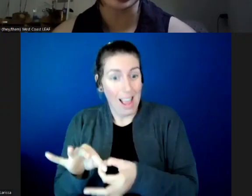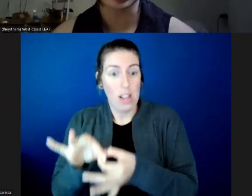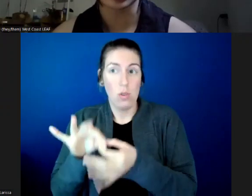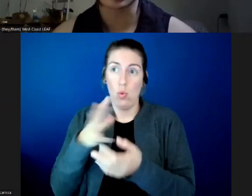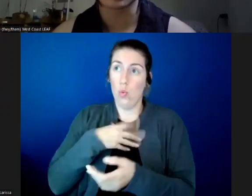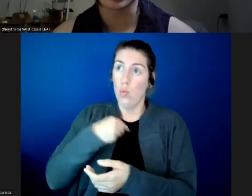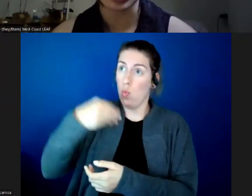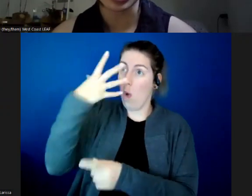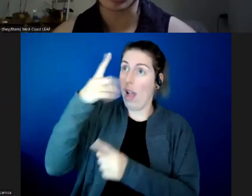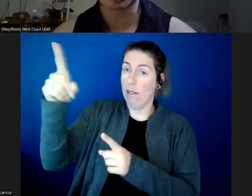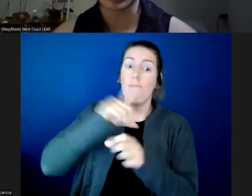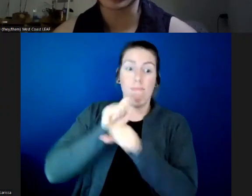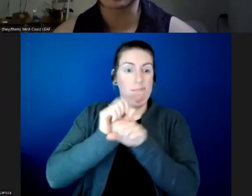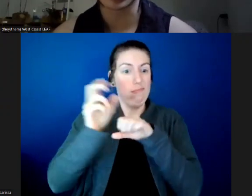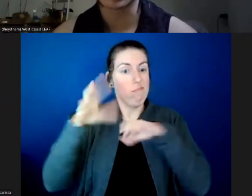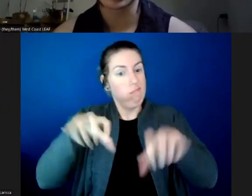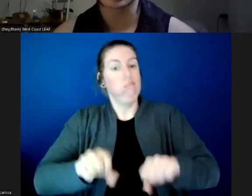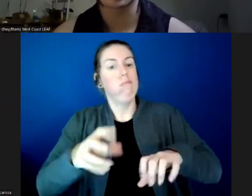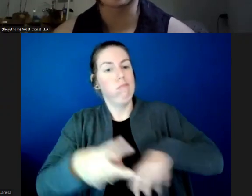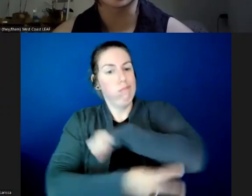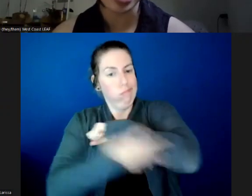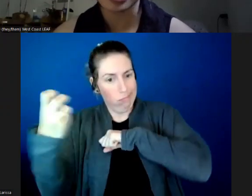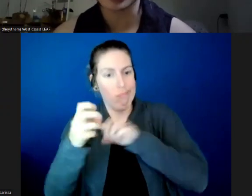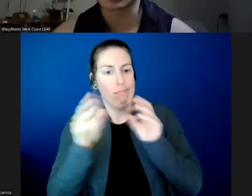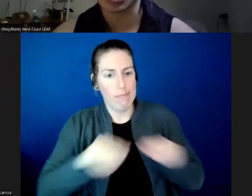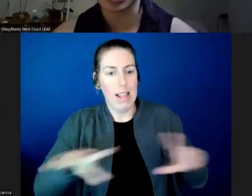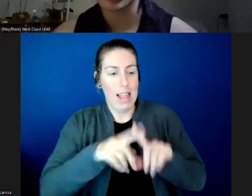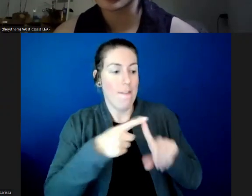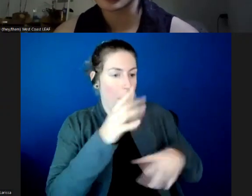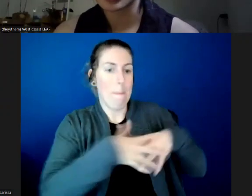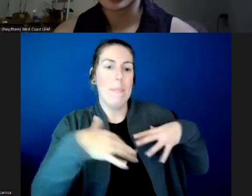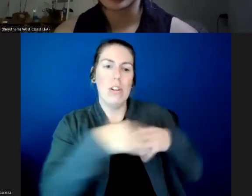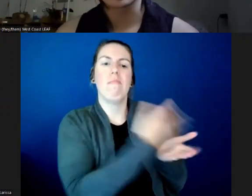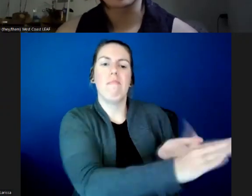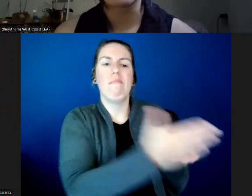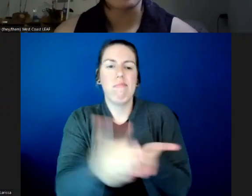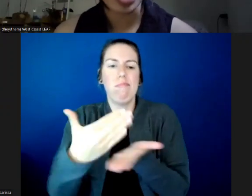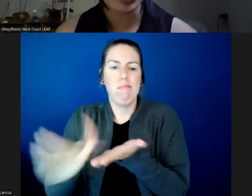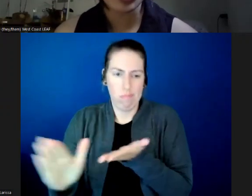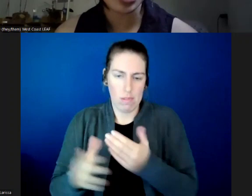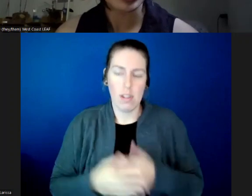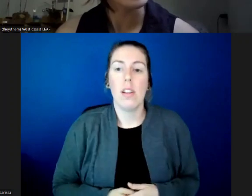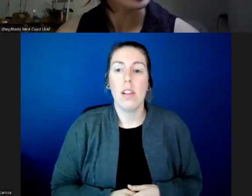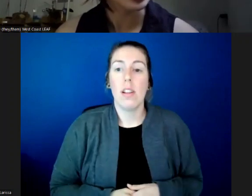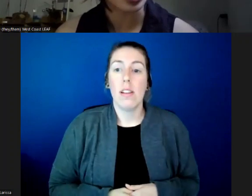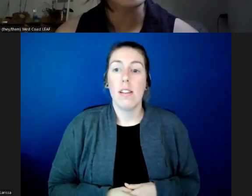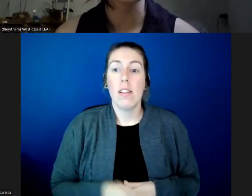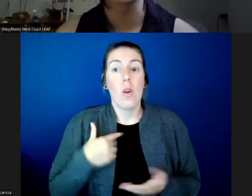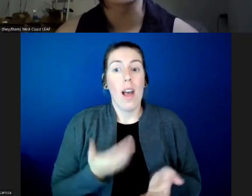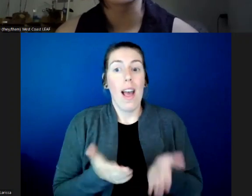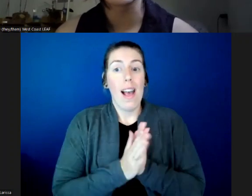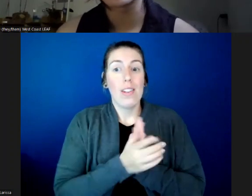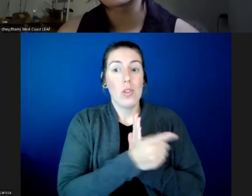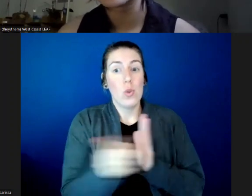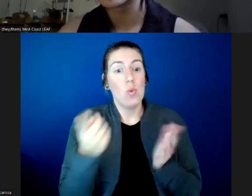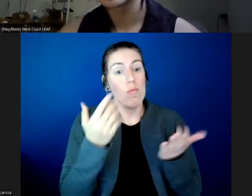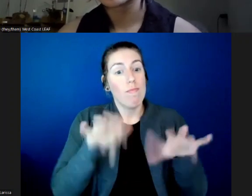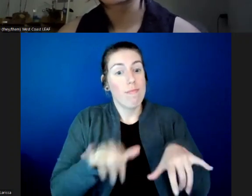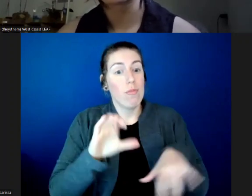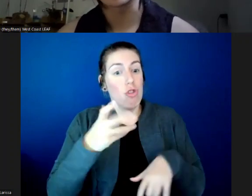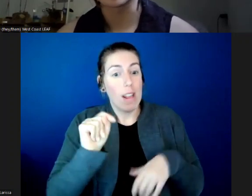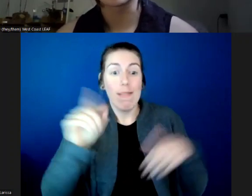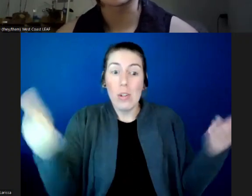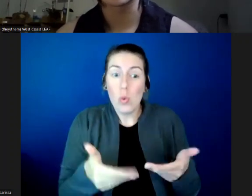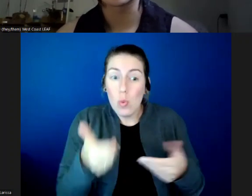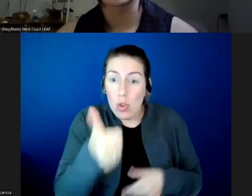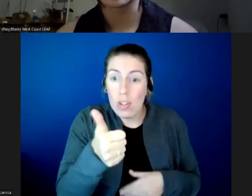and dispossession of Indigenous peoples from their lands and their waters. And I invite everyone to use the chat to introduce themselves